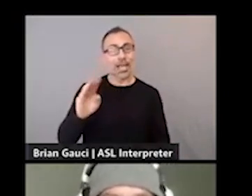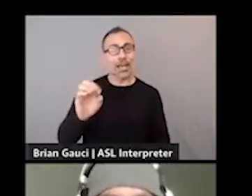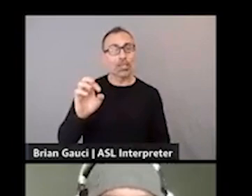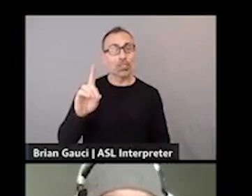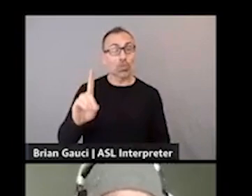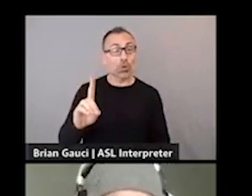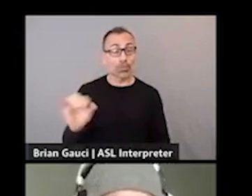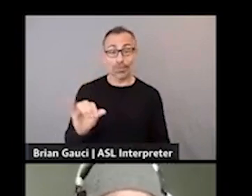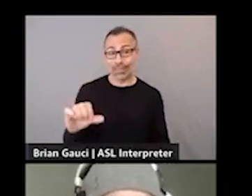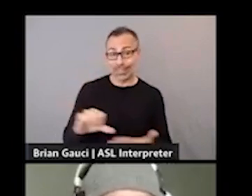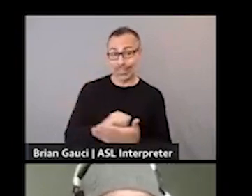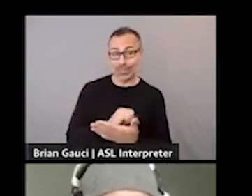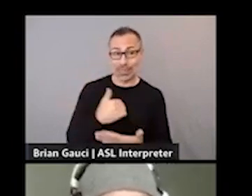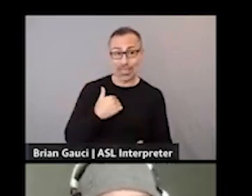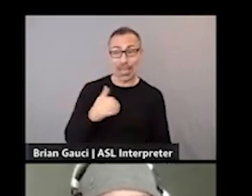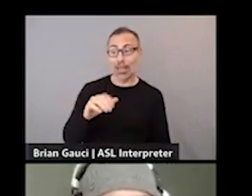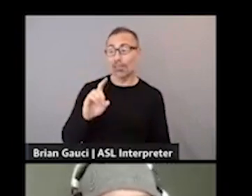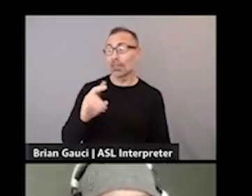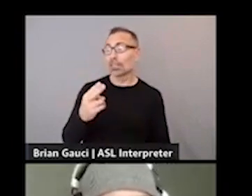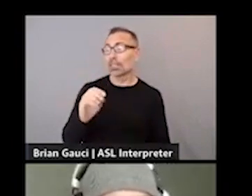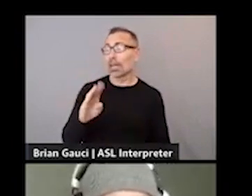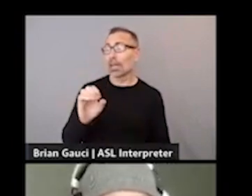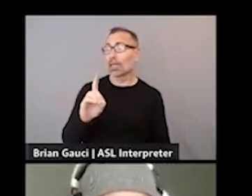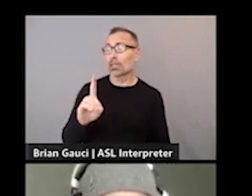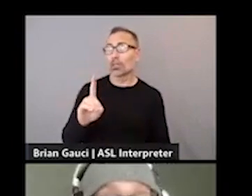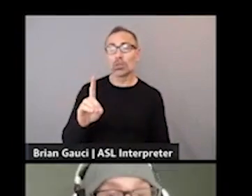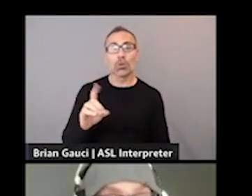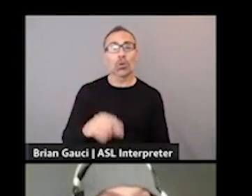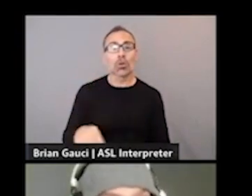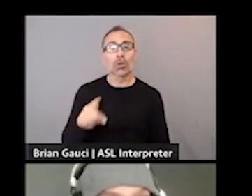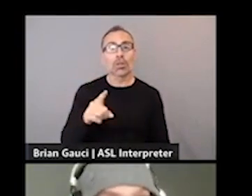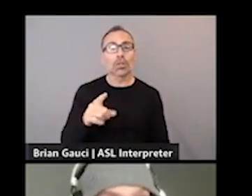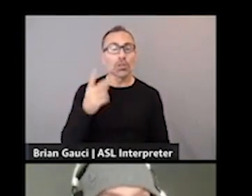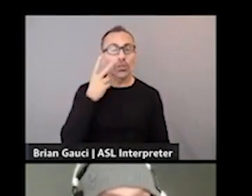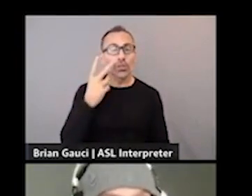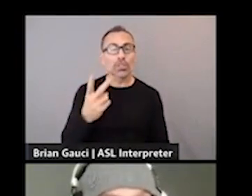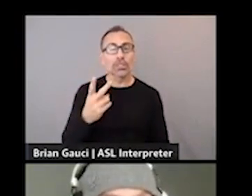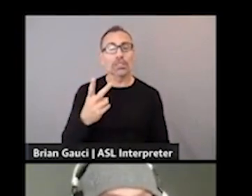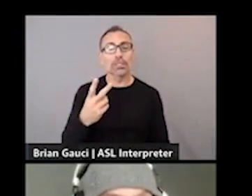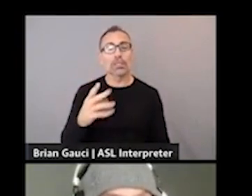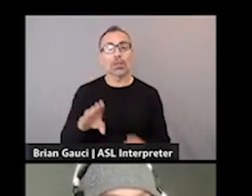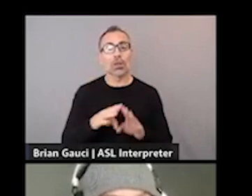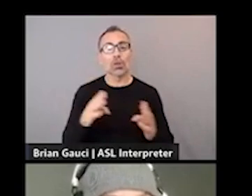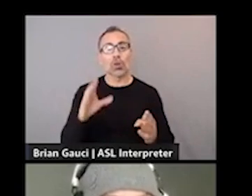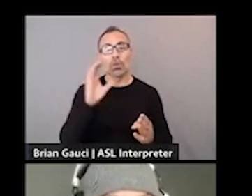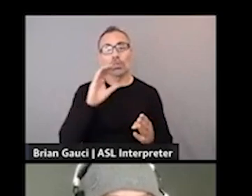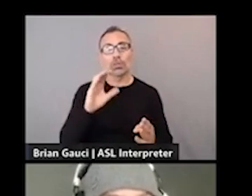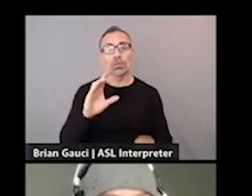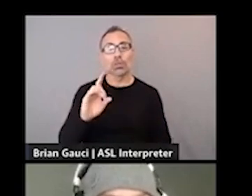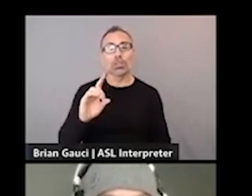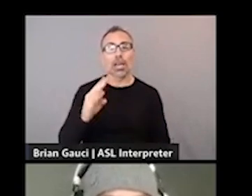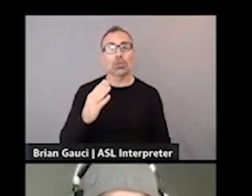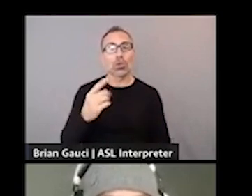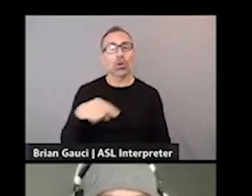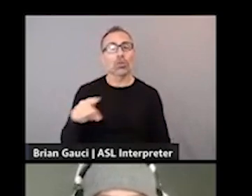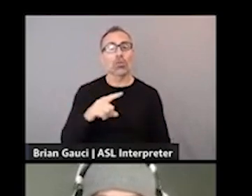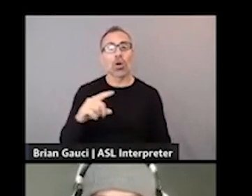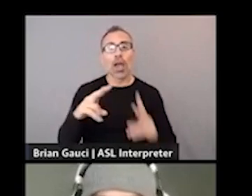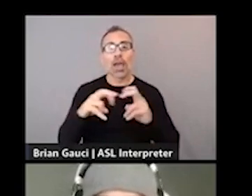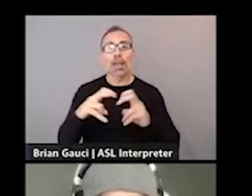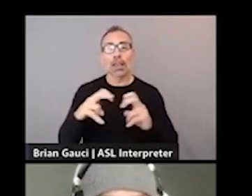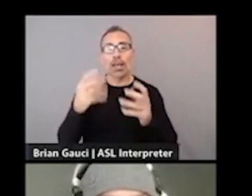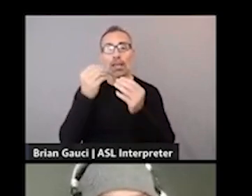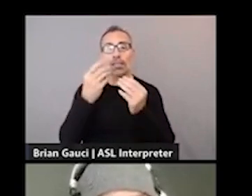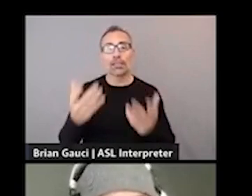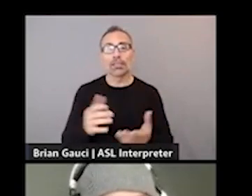the dashboard, which is the, you can say a user interface for visualizing the data or the logs what you're having. So you don't really have